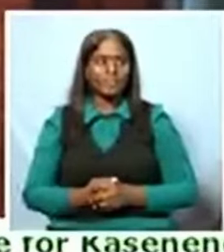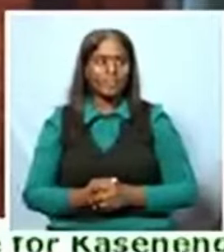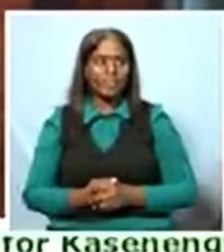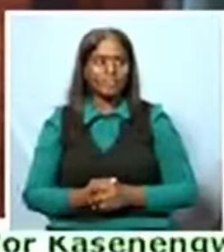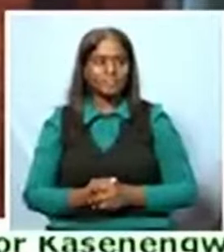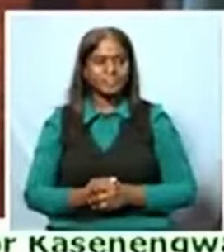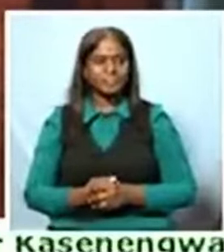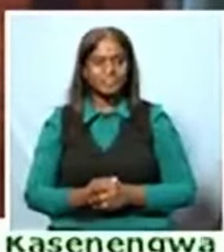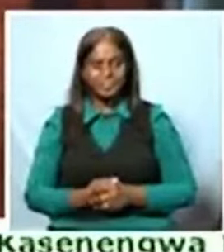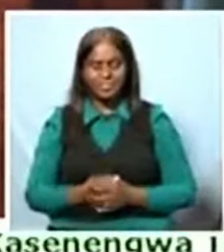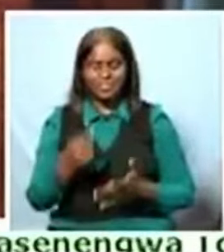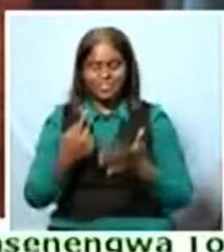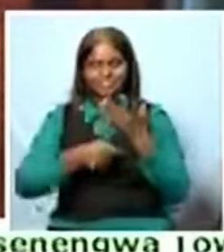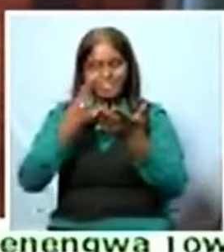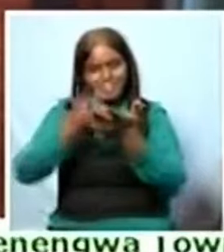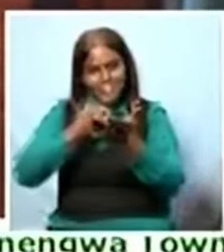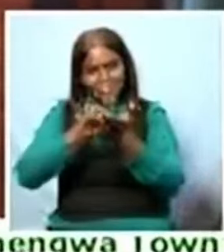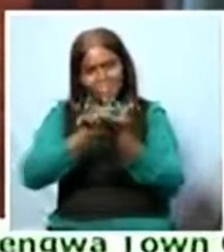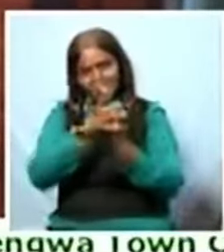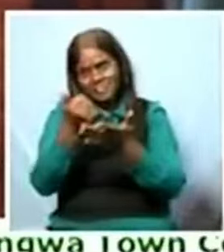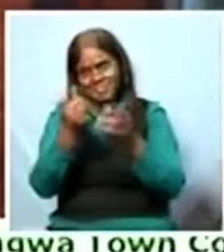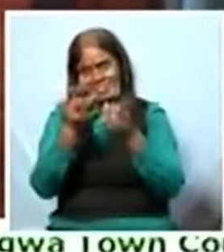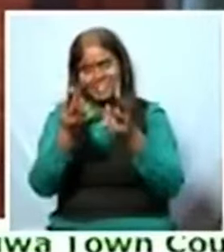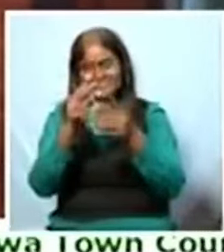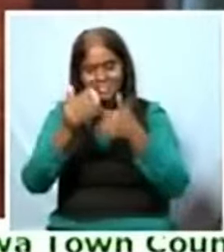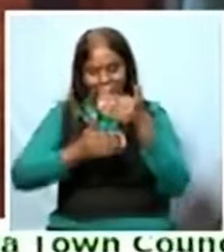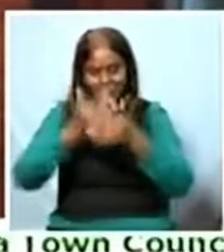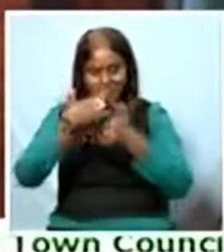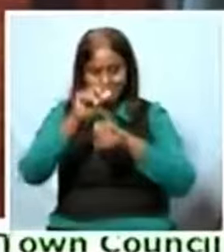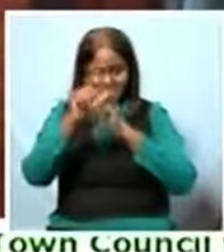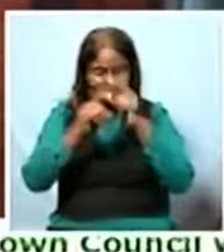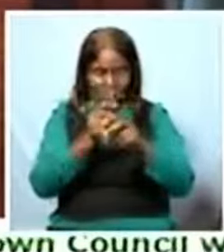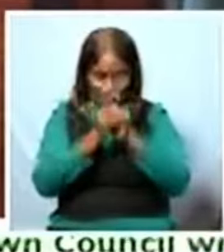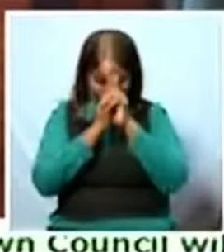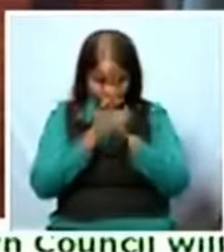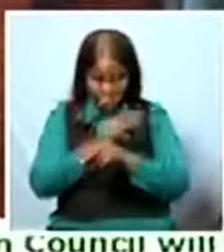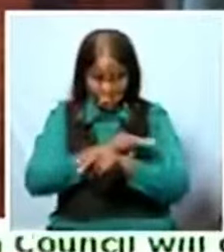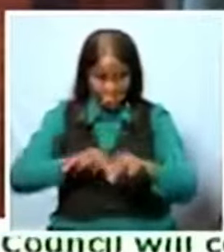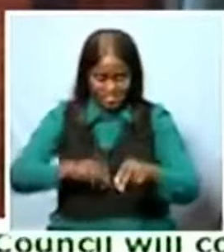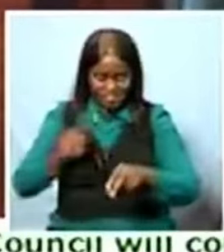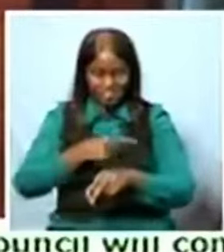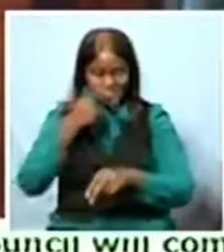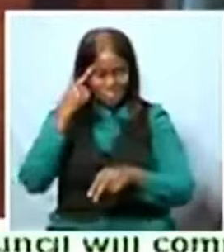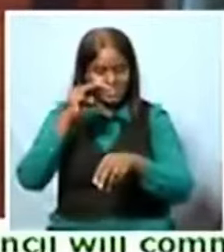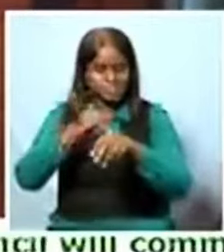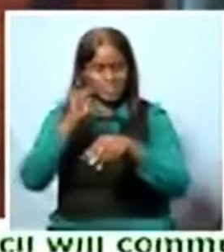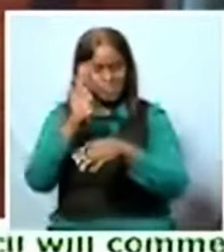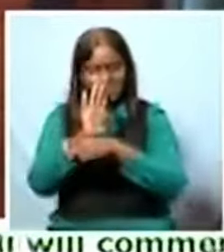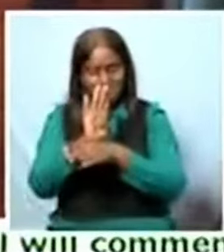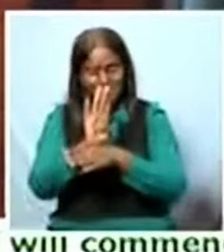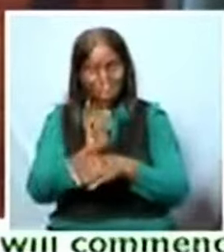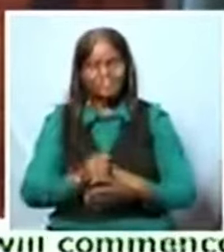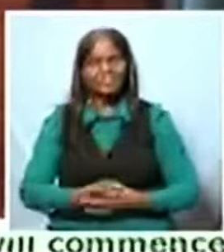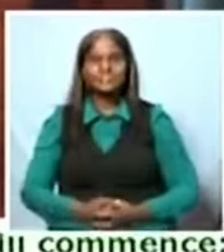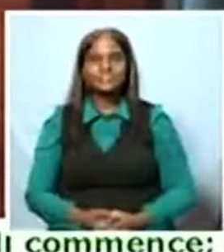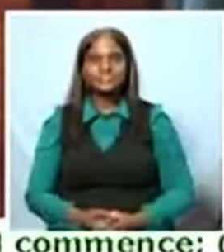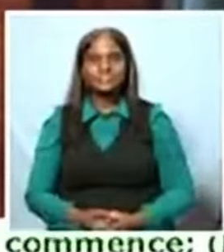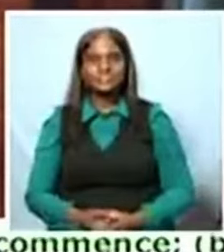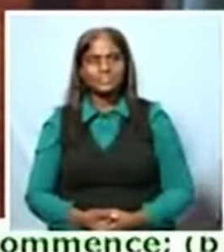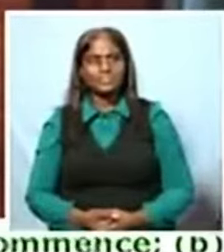What they've cooked, in other words. Next question, the Honorable Member from Mbabala.